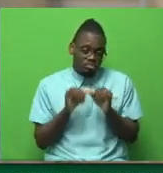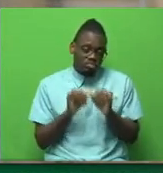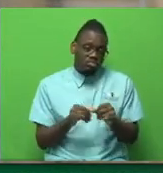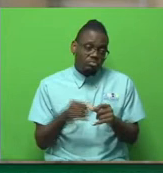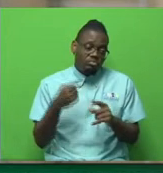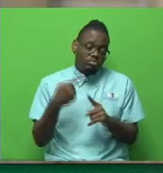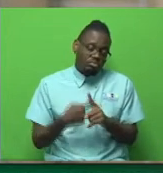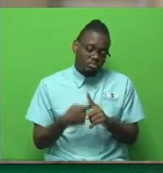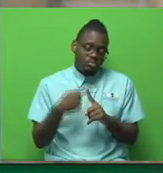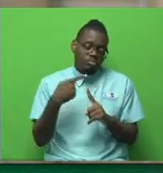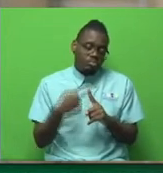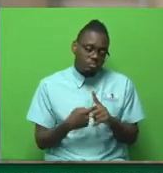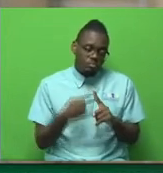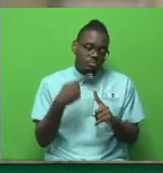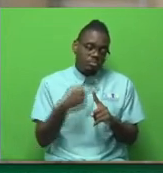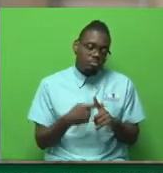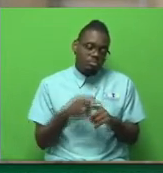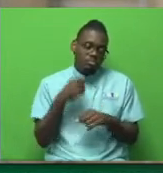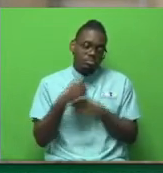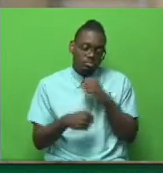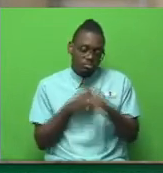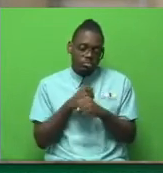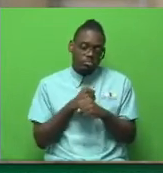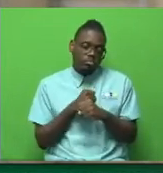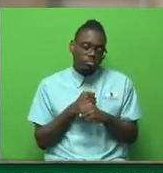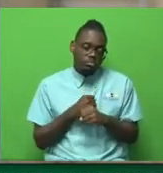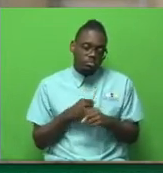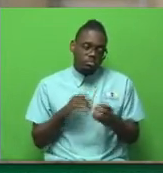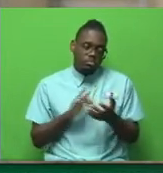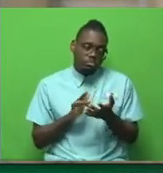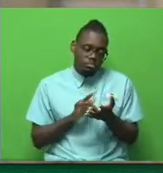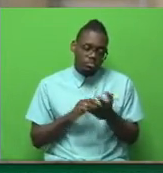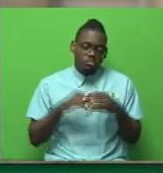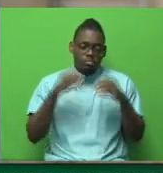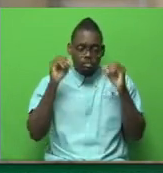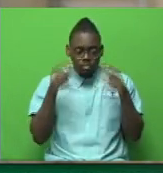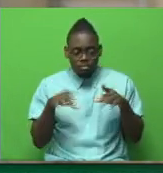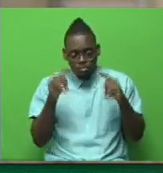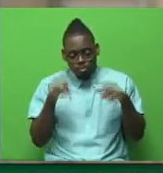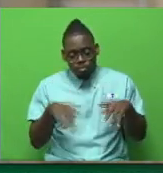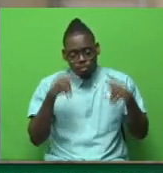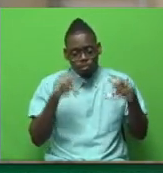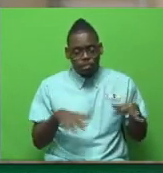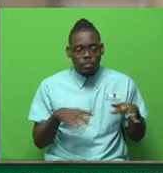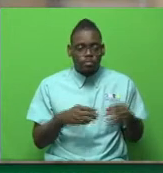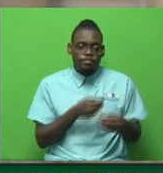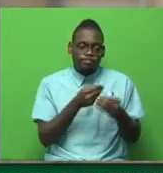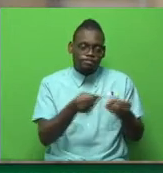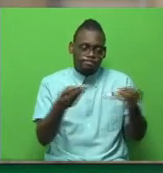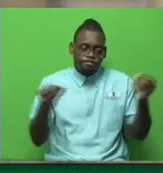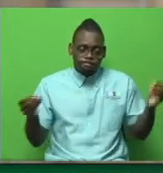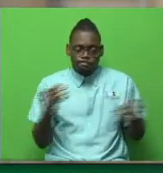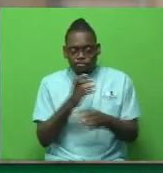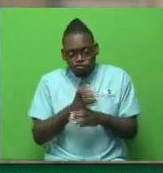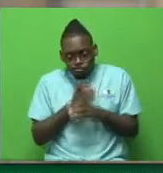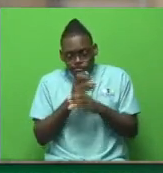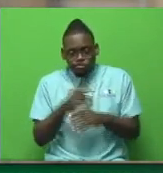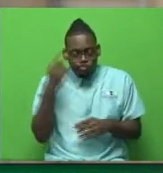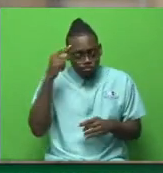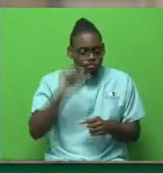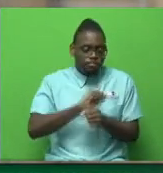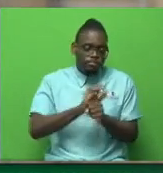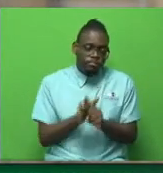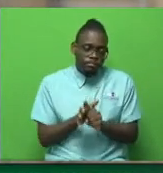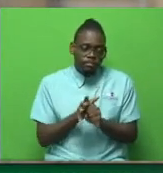which in clinical trials reduce covet mortality by 90 percent among high risk groups and therefore Mr Deputy speaker the